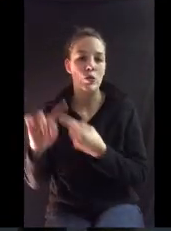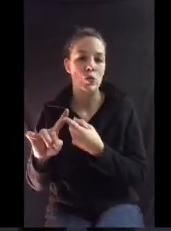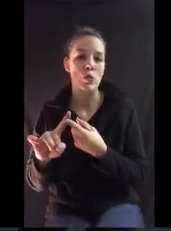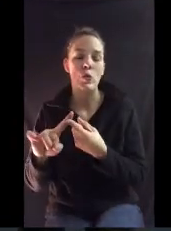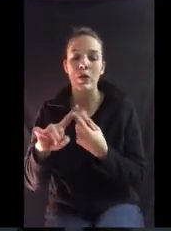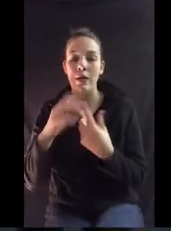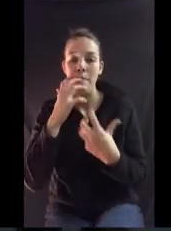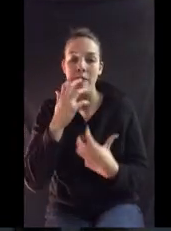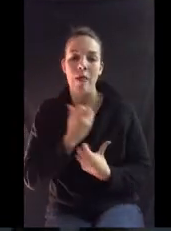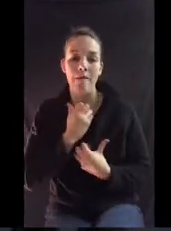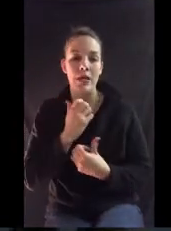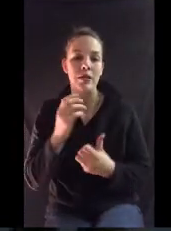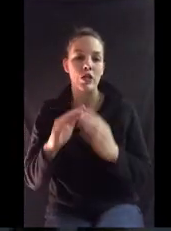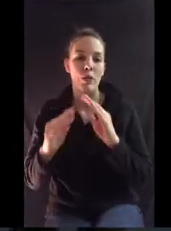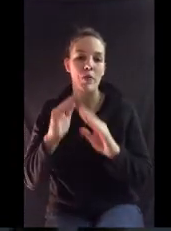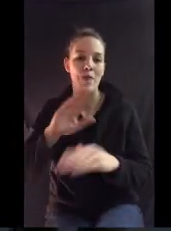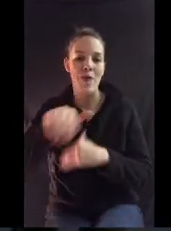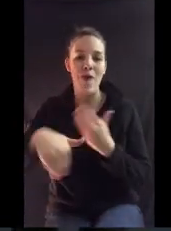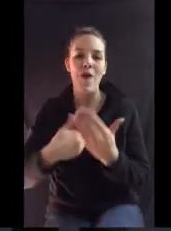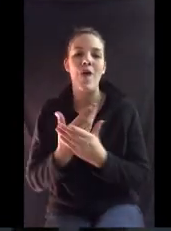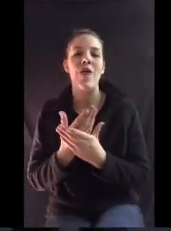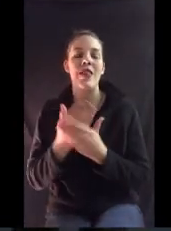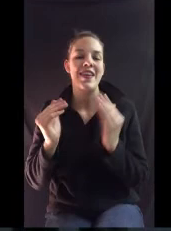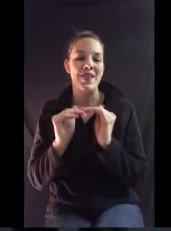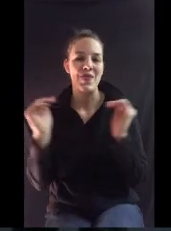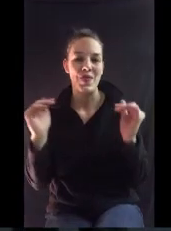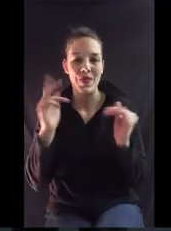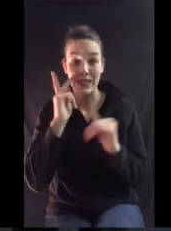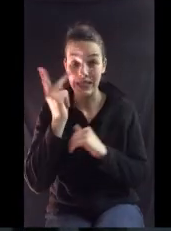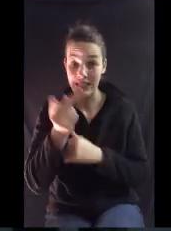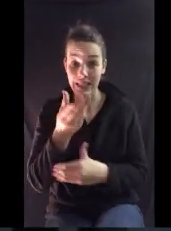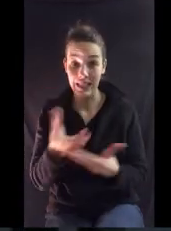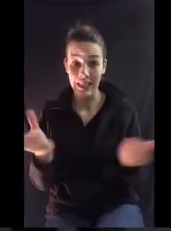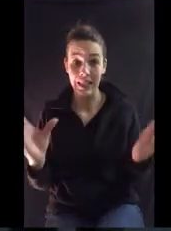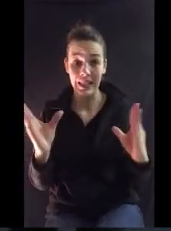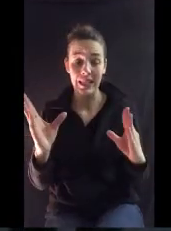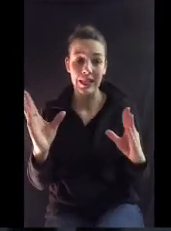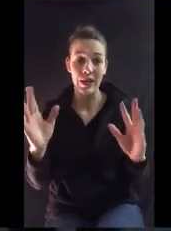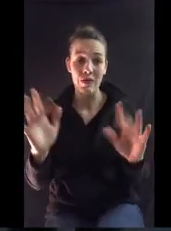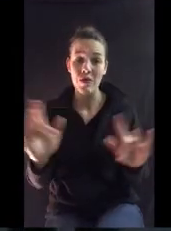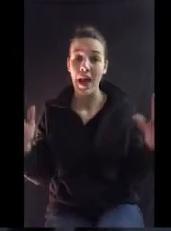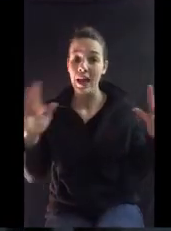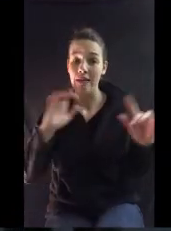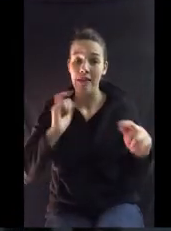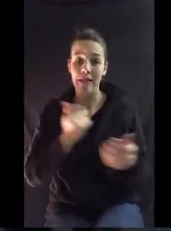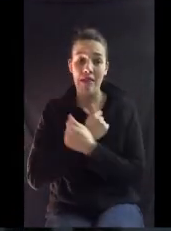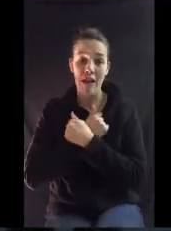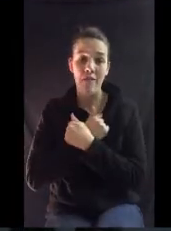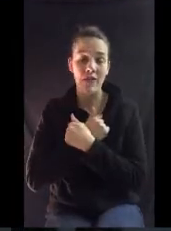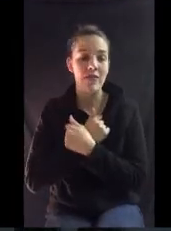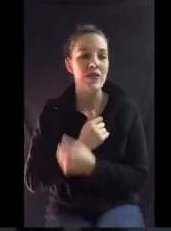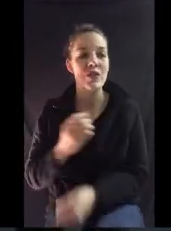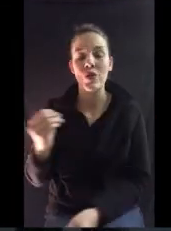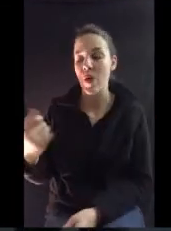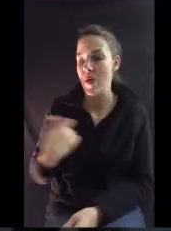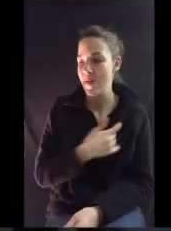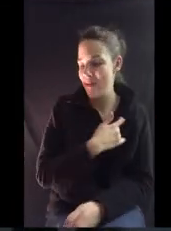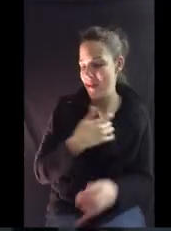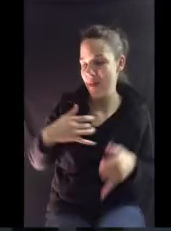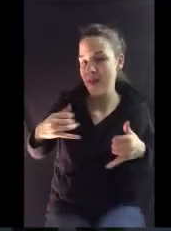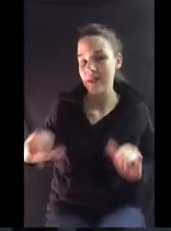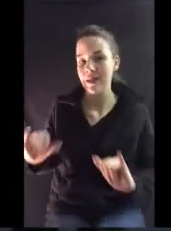love, leading toward a beloved community where all are equally seen and radically